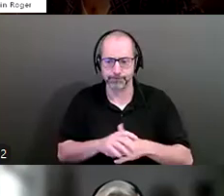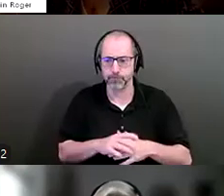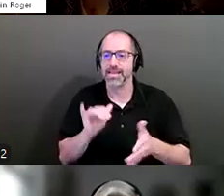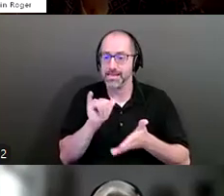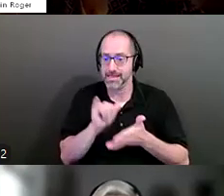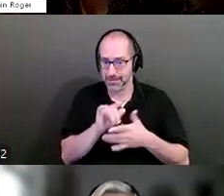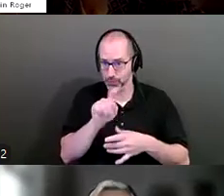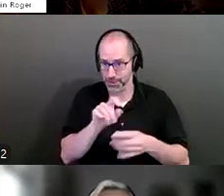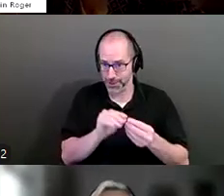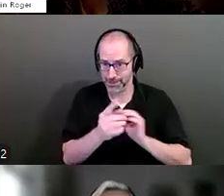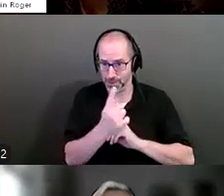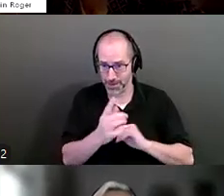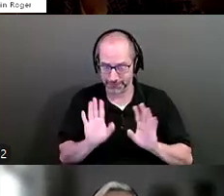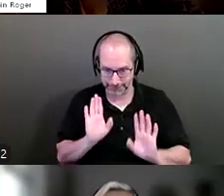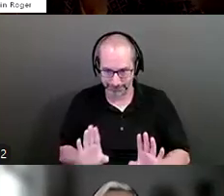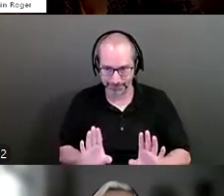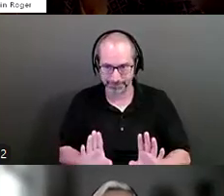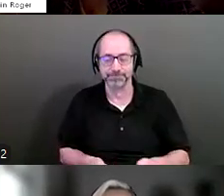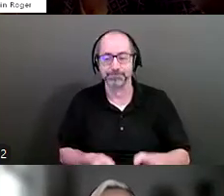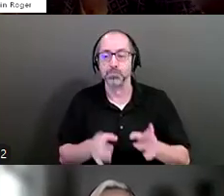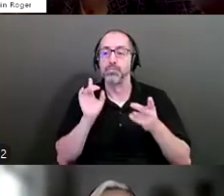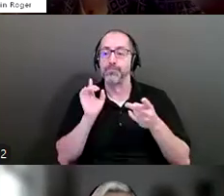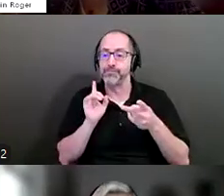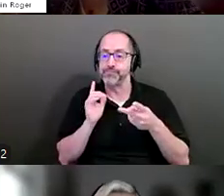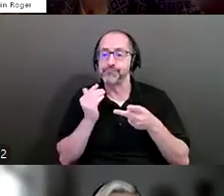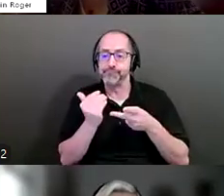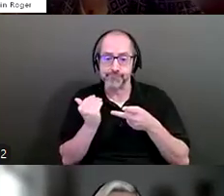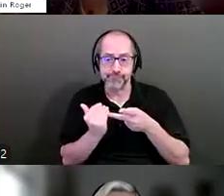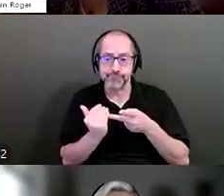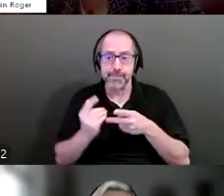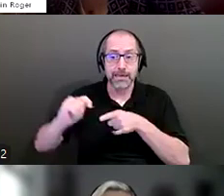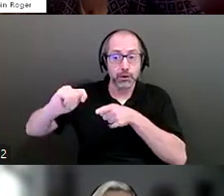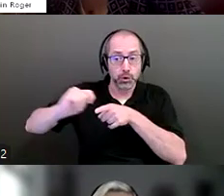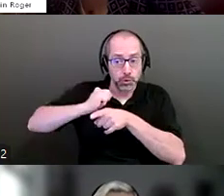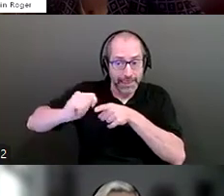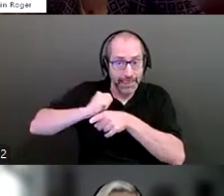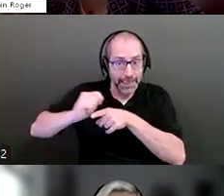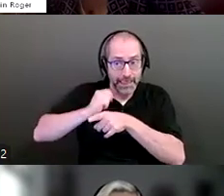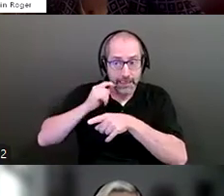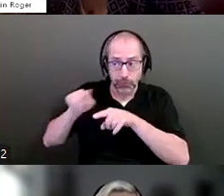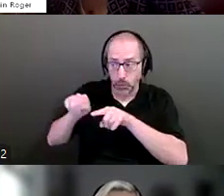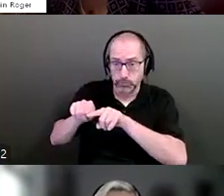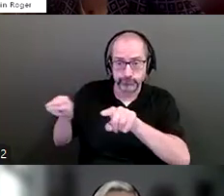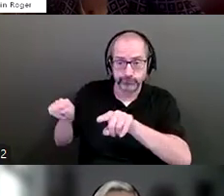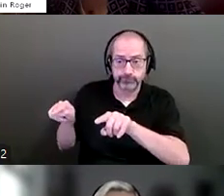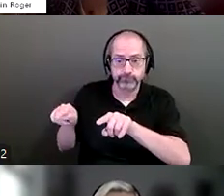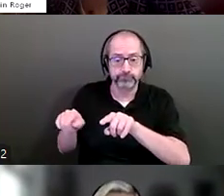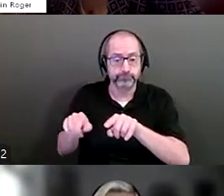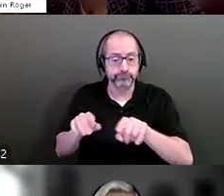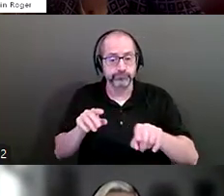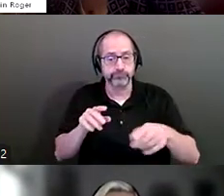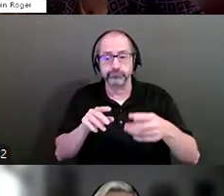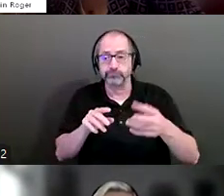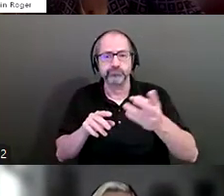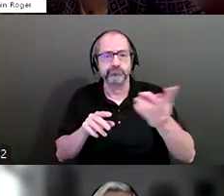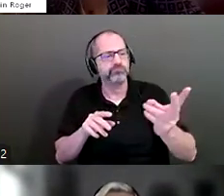one. When it comes to, are there any trainings out there that maybe you've encountered in your work, Kirsten and Christine? Is